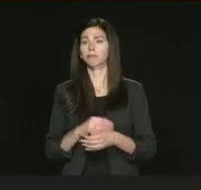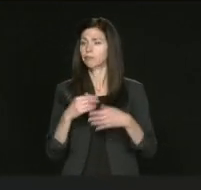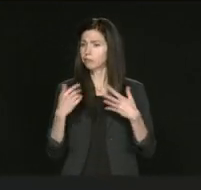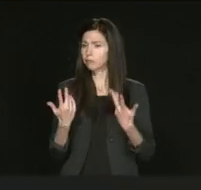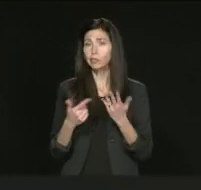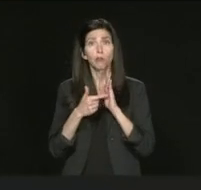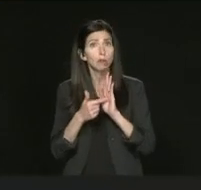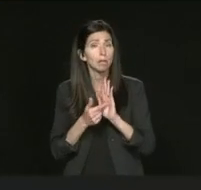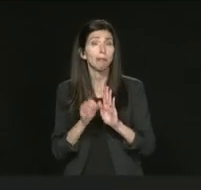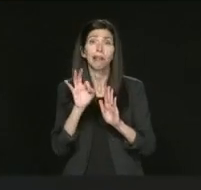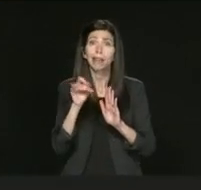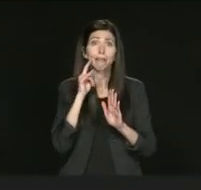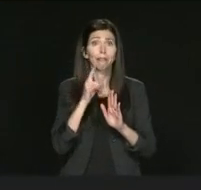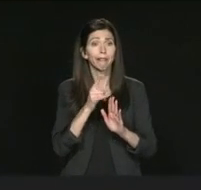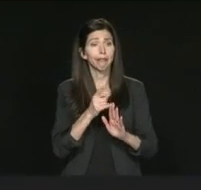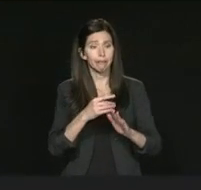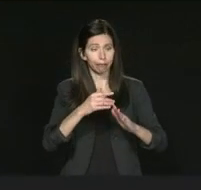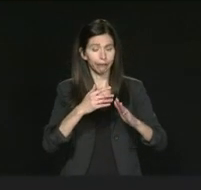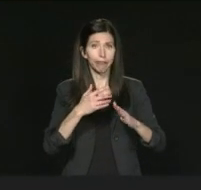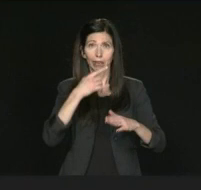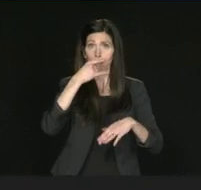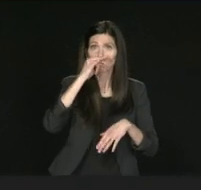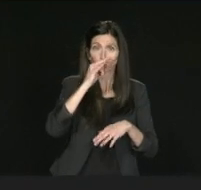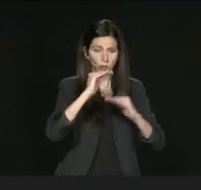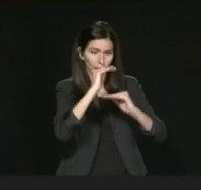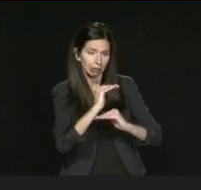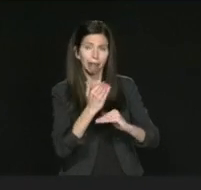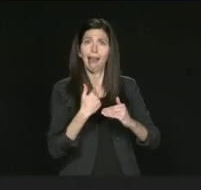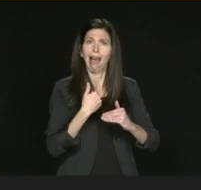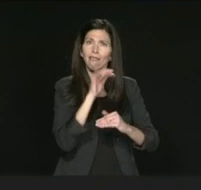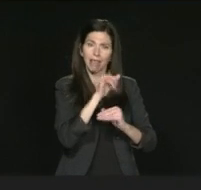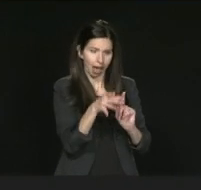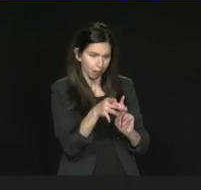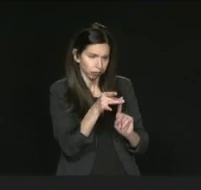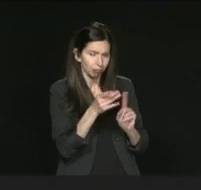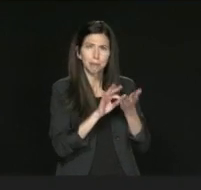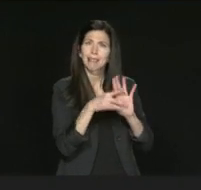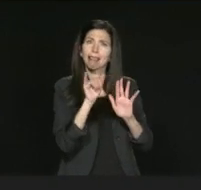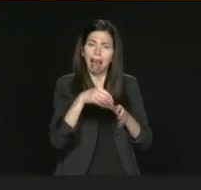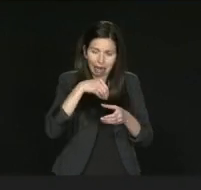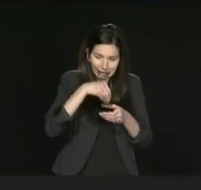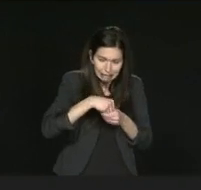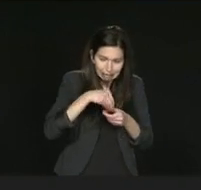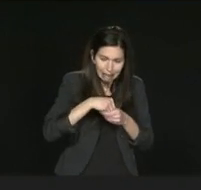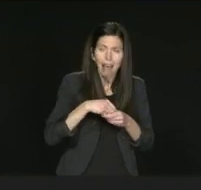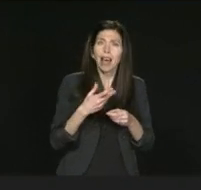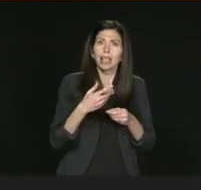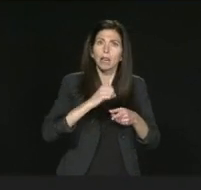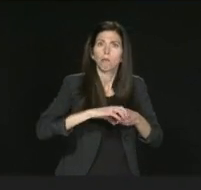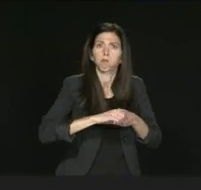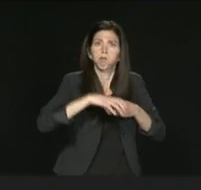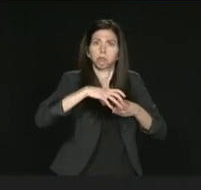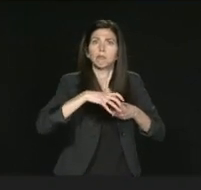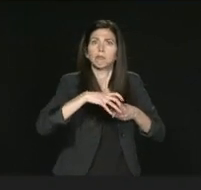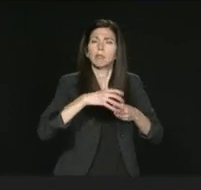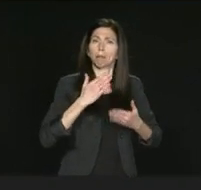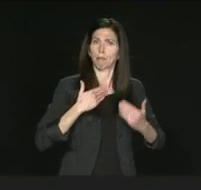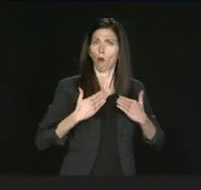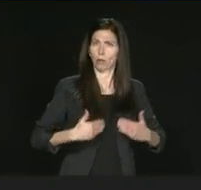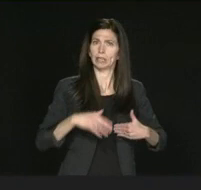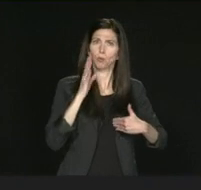of immunologic inflammatory response. So the pediatric networks are looking at